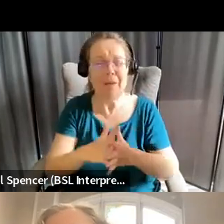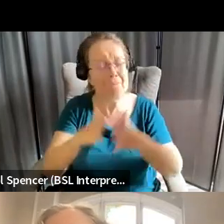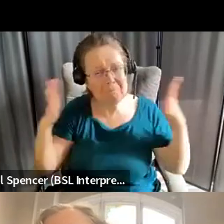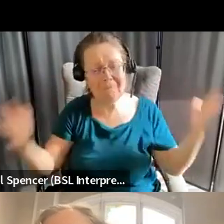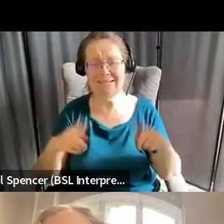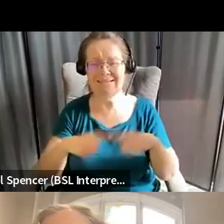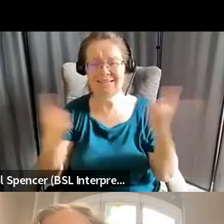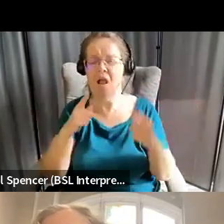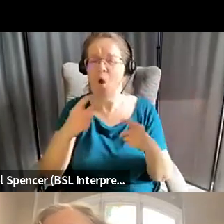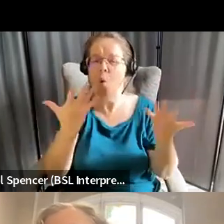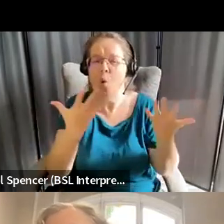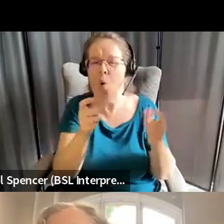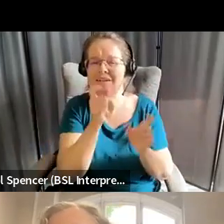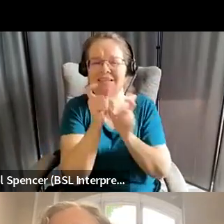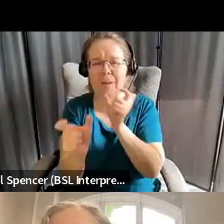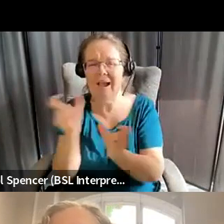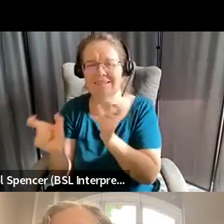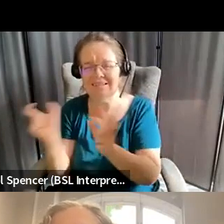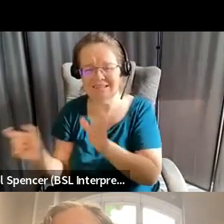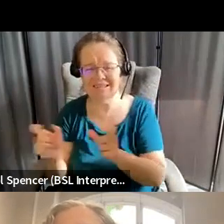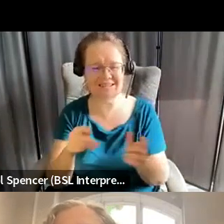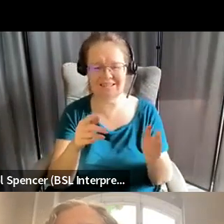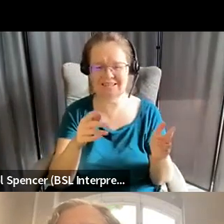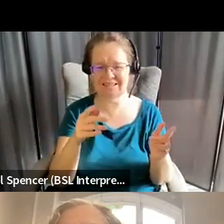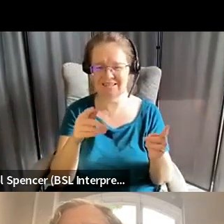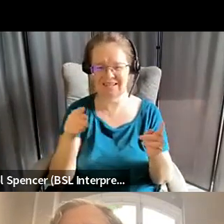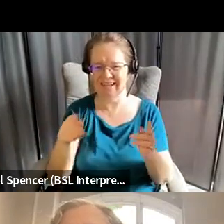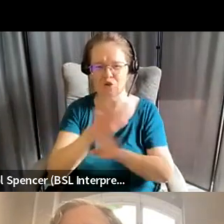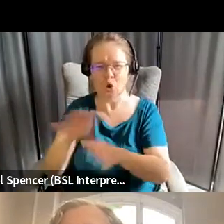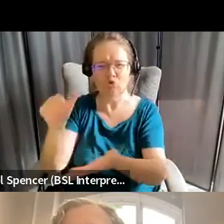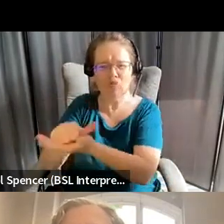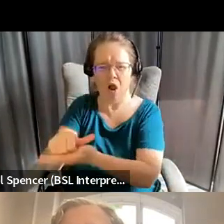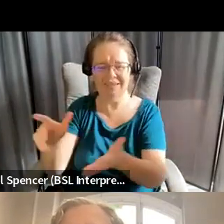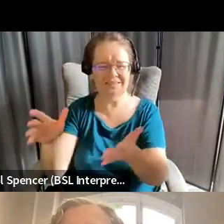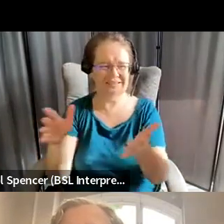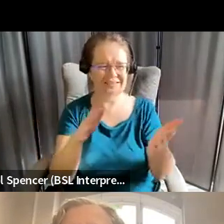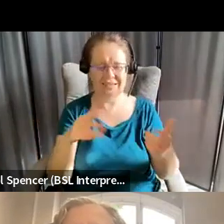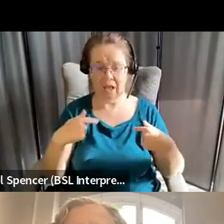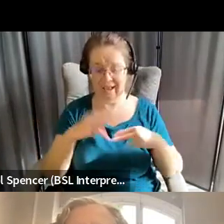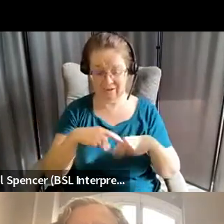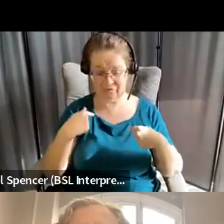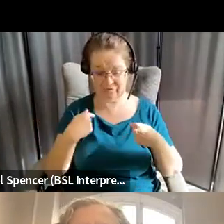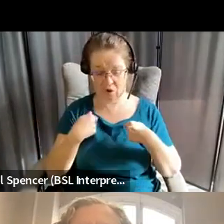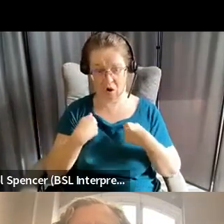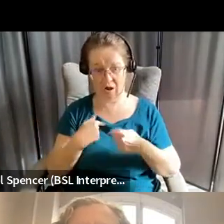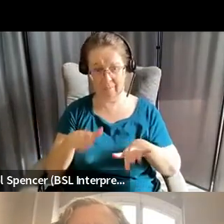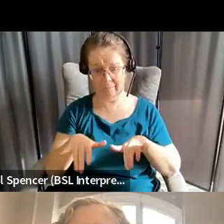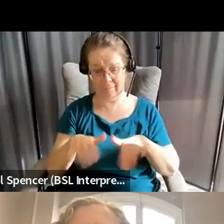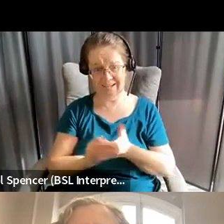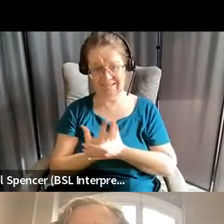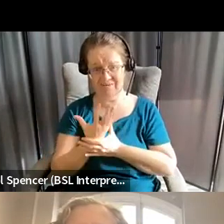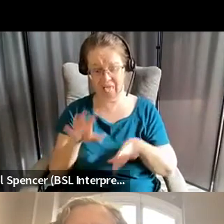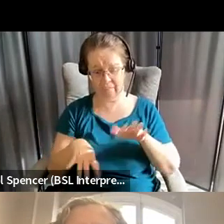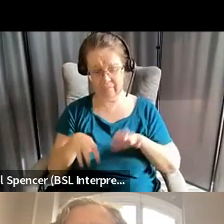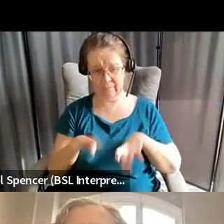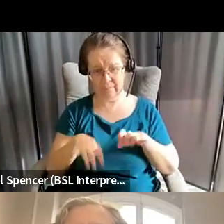semantic markup, like the order was incorrect. And if you're a developer, you know, would you